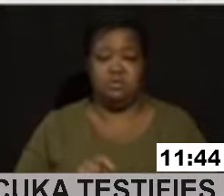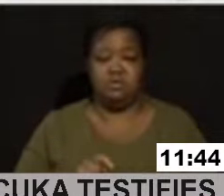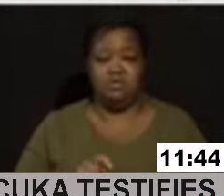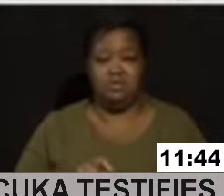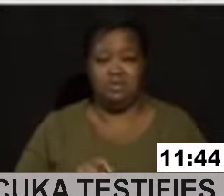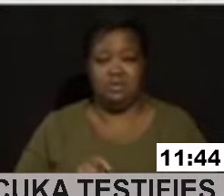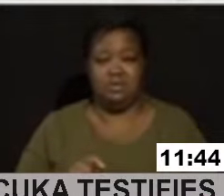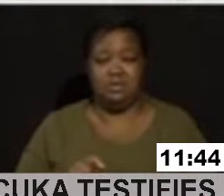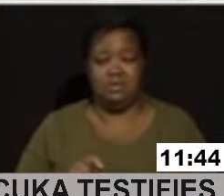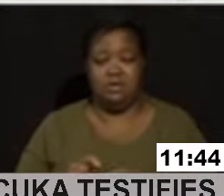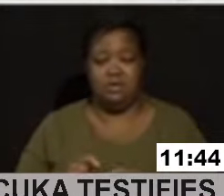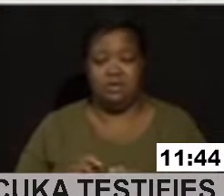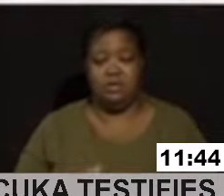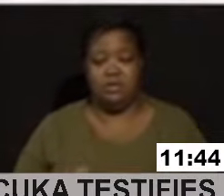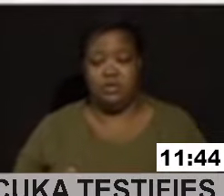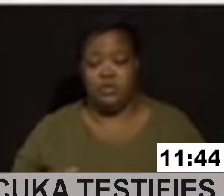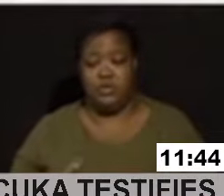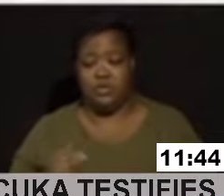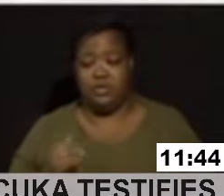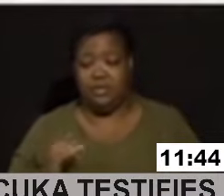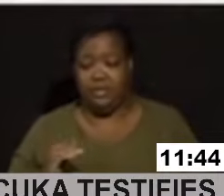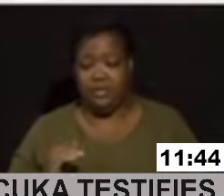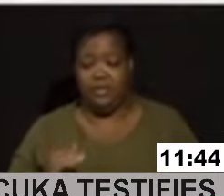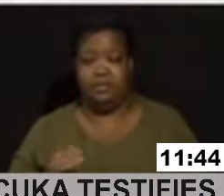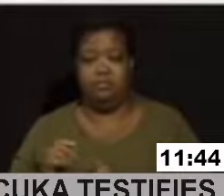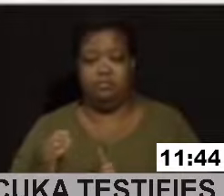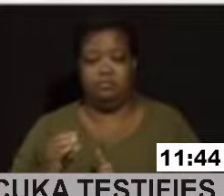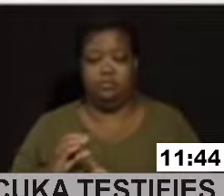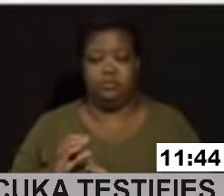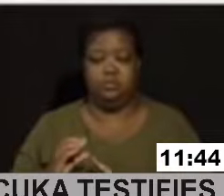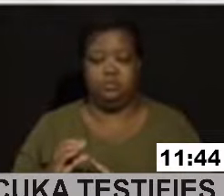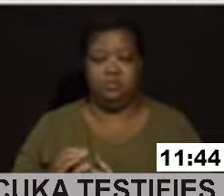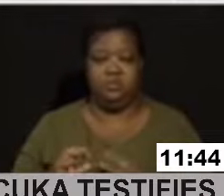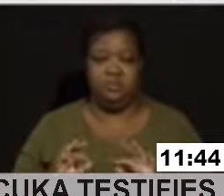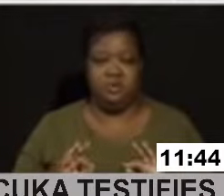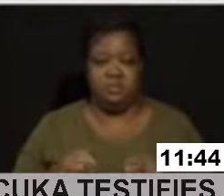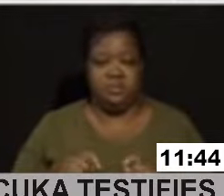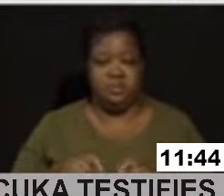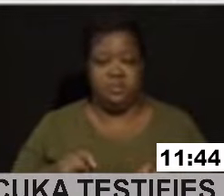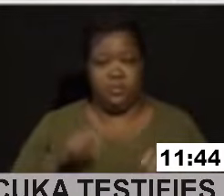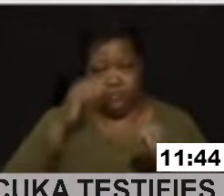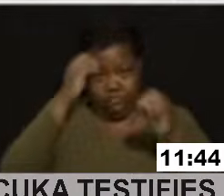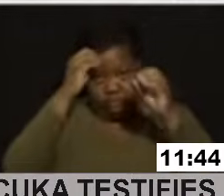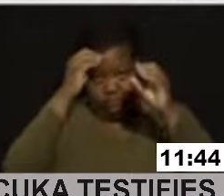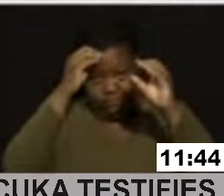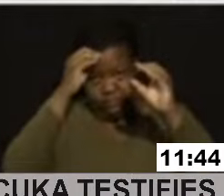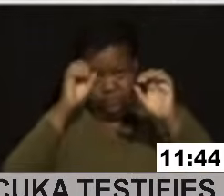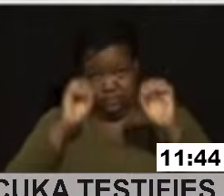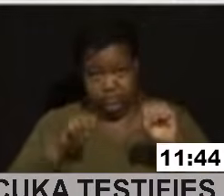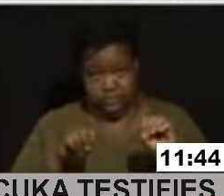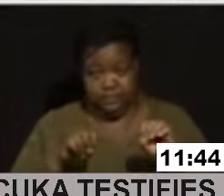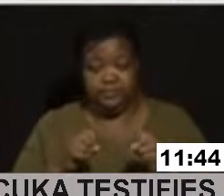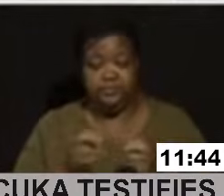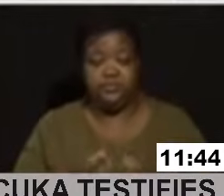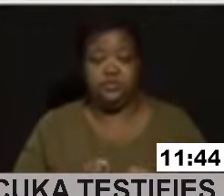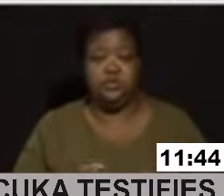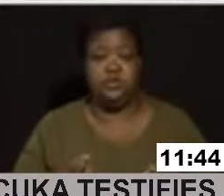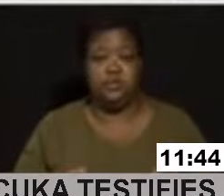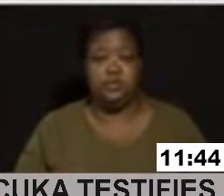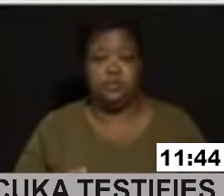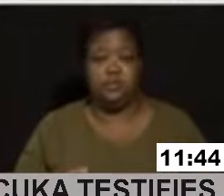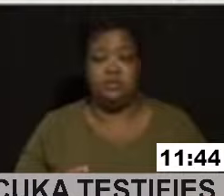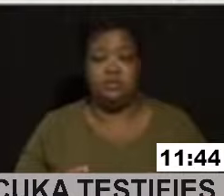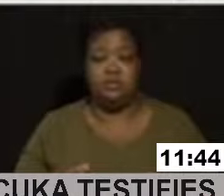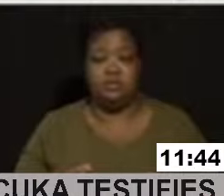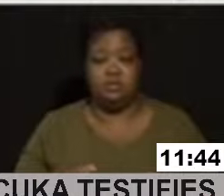limited resources and personnel. I confirm that. Do we understand that the competition for resources was not just